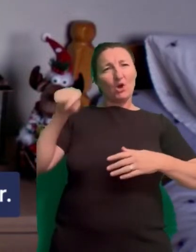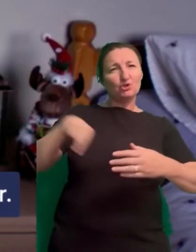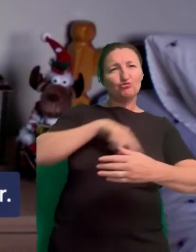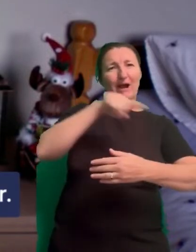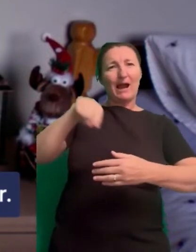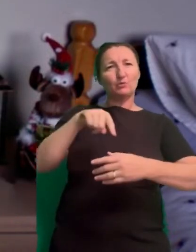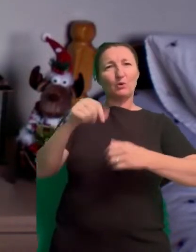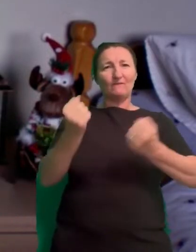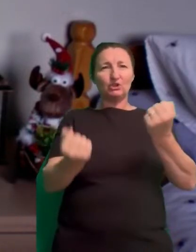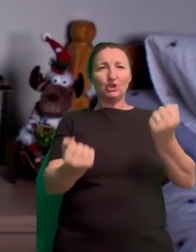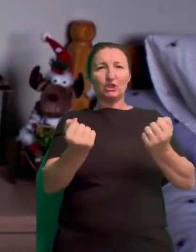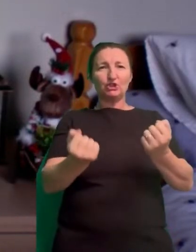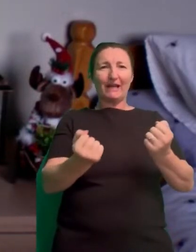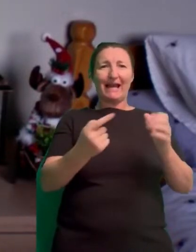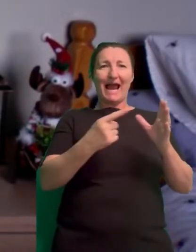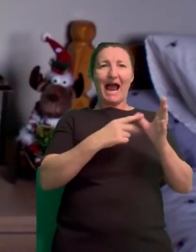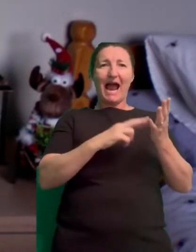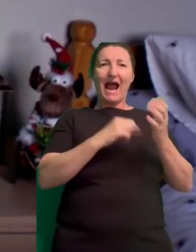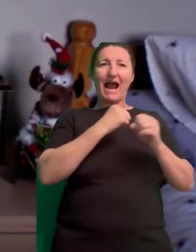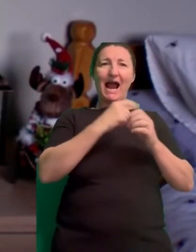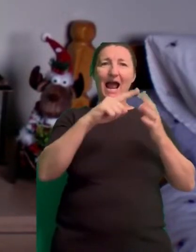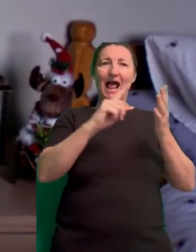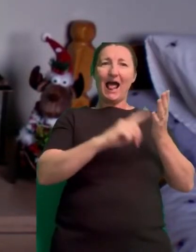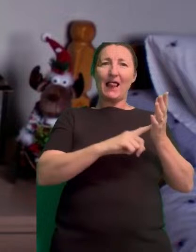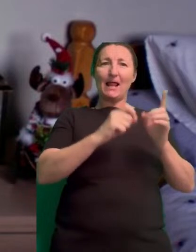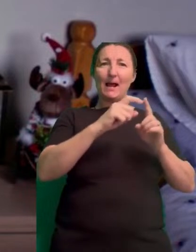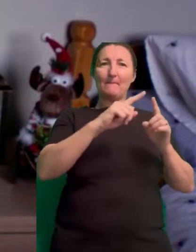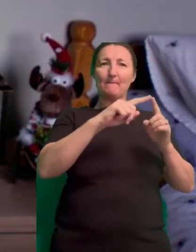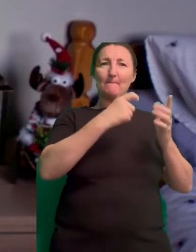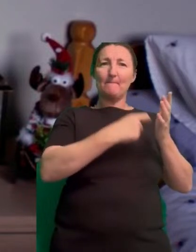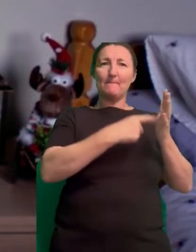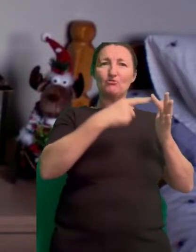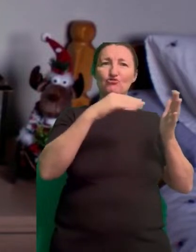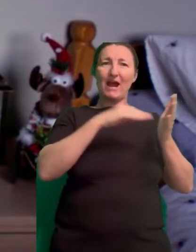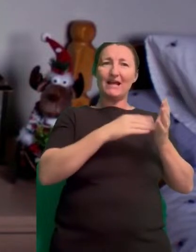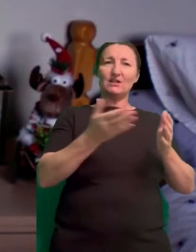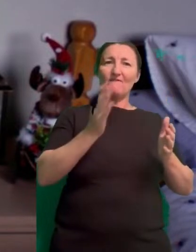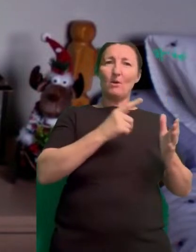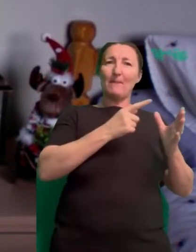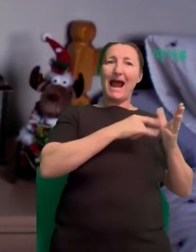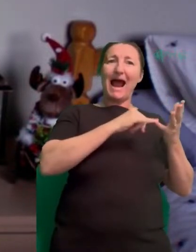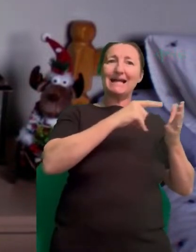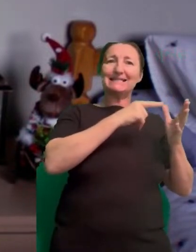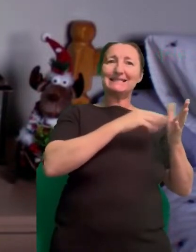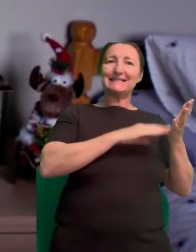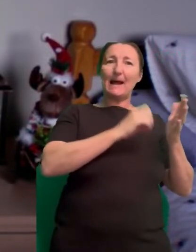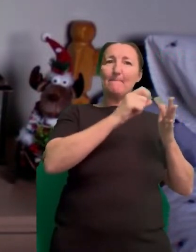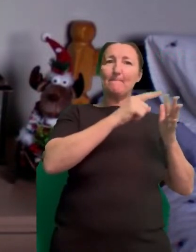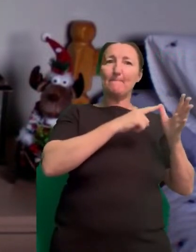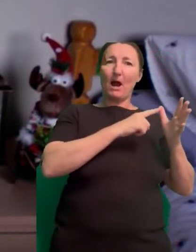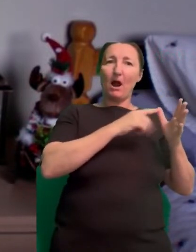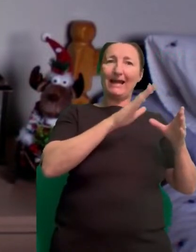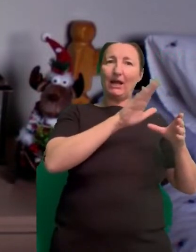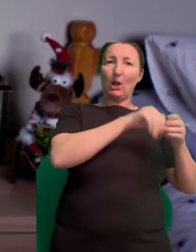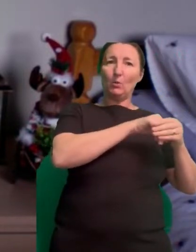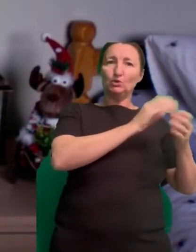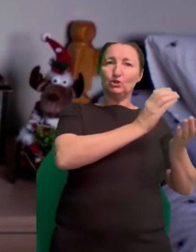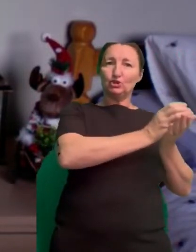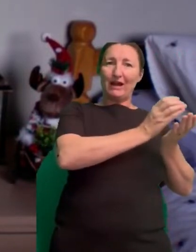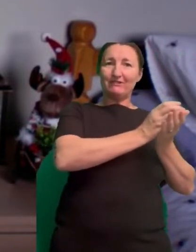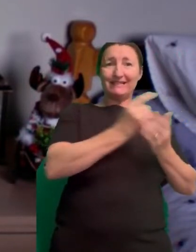of judges this year. His name is Angel Perez, and he is from Asampa Inclusion. He is